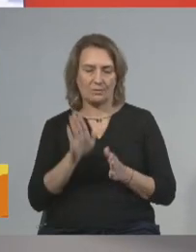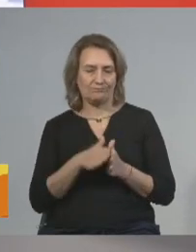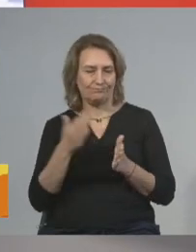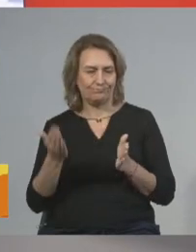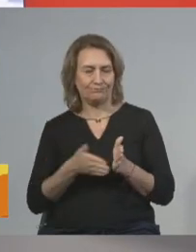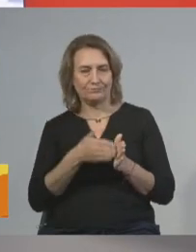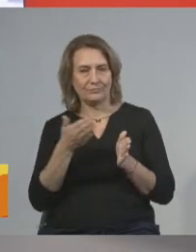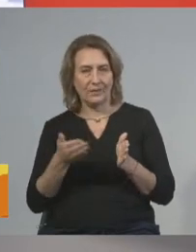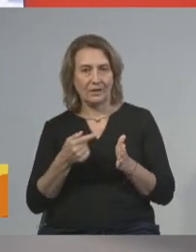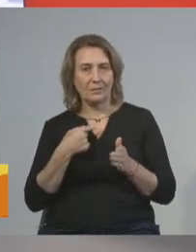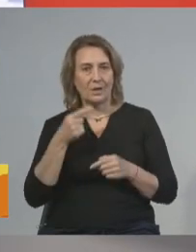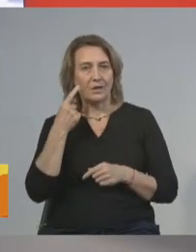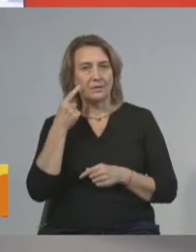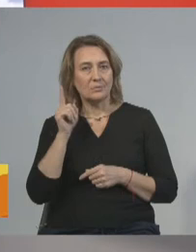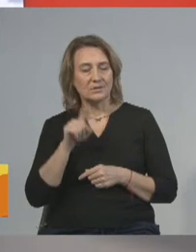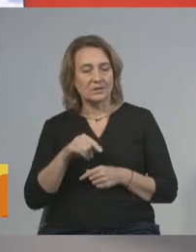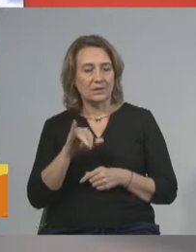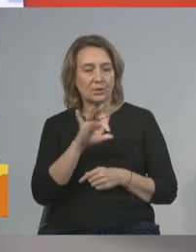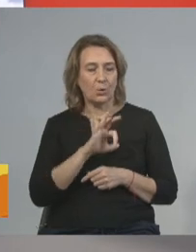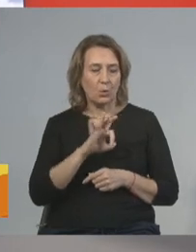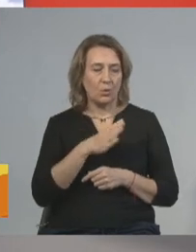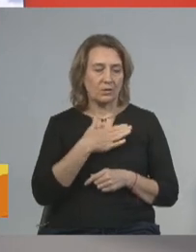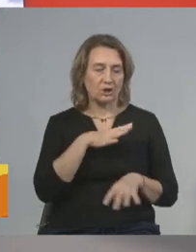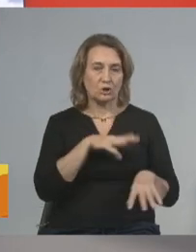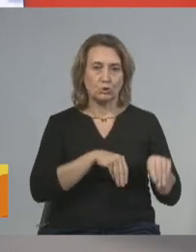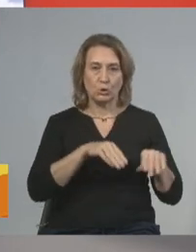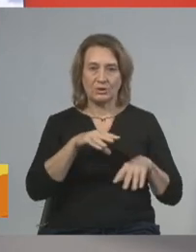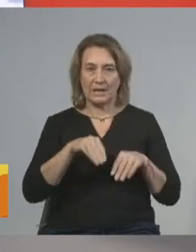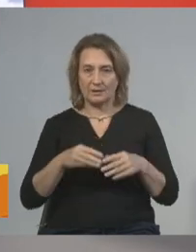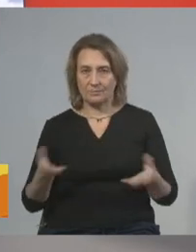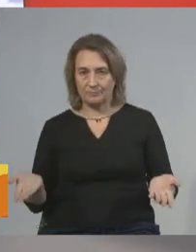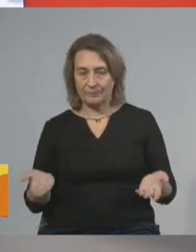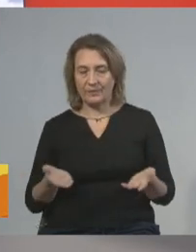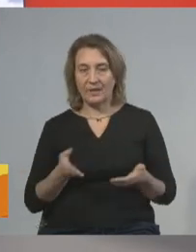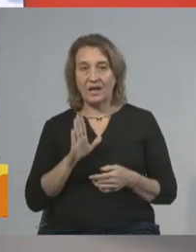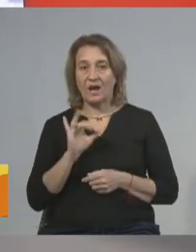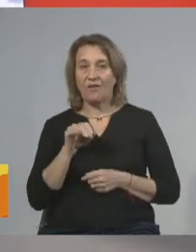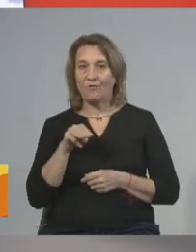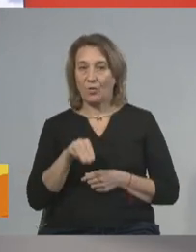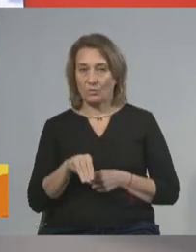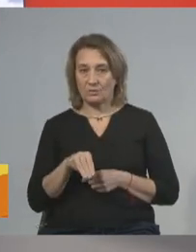pages and we all want to know about our neighbors